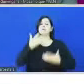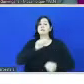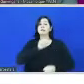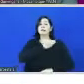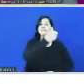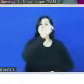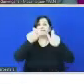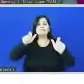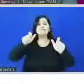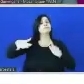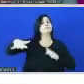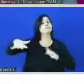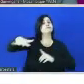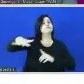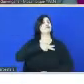would be a better choice